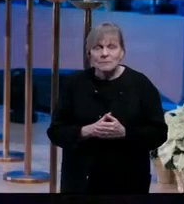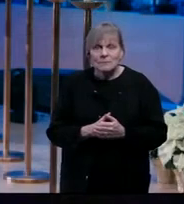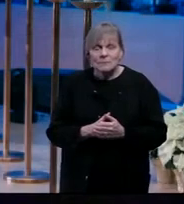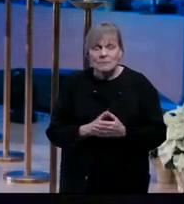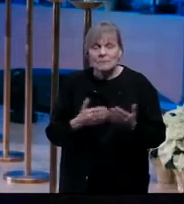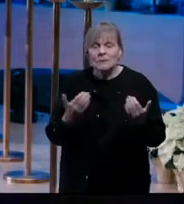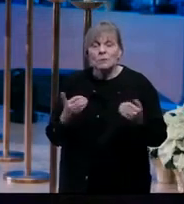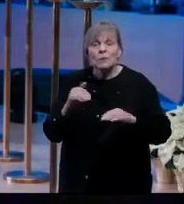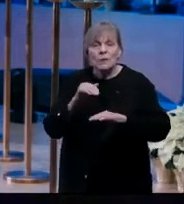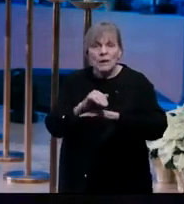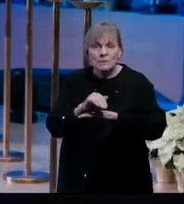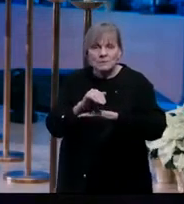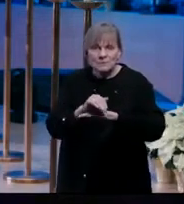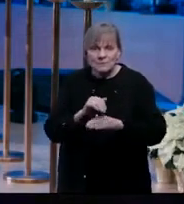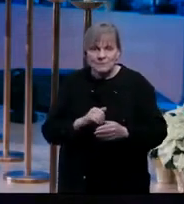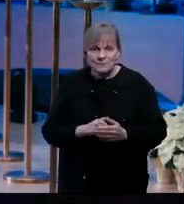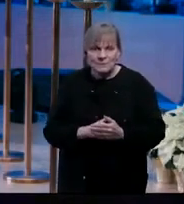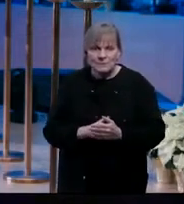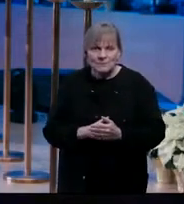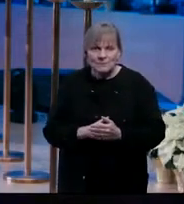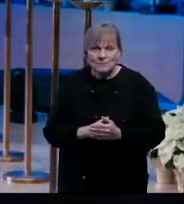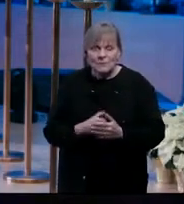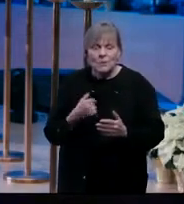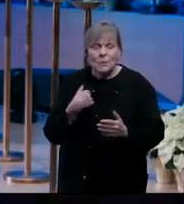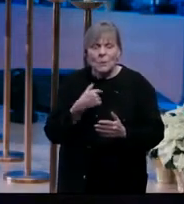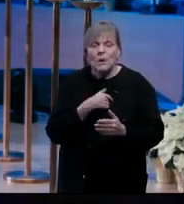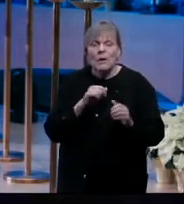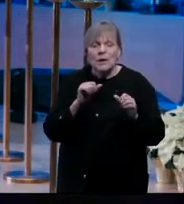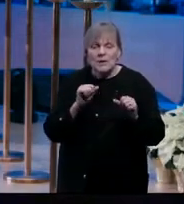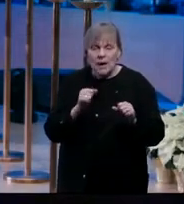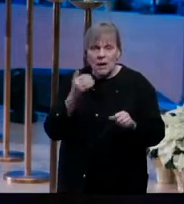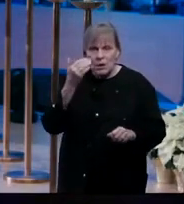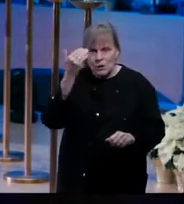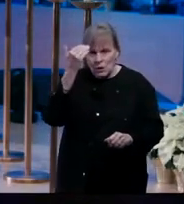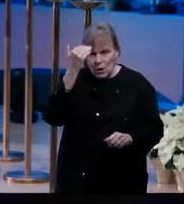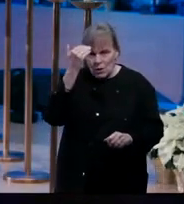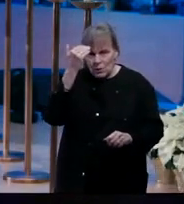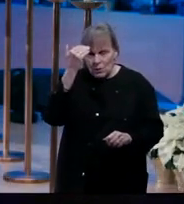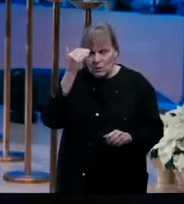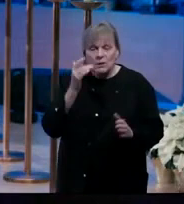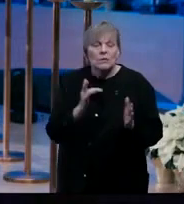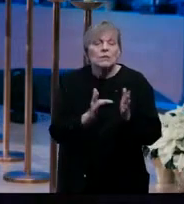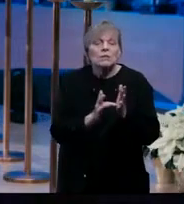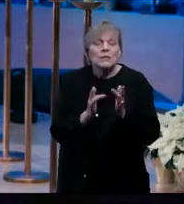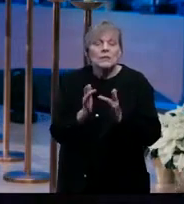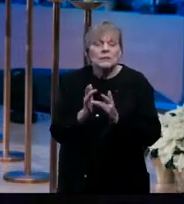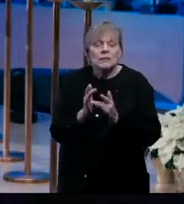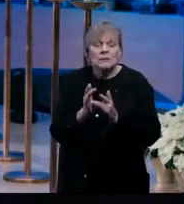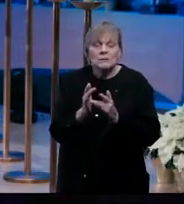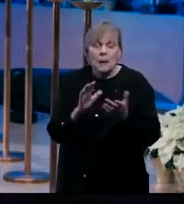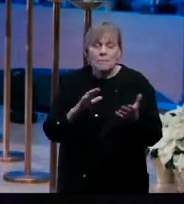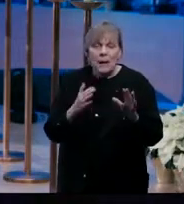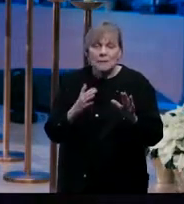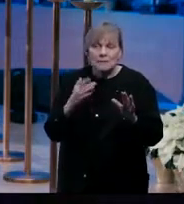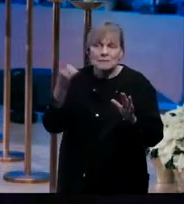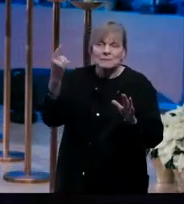And so tonight, we can be assured that Jesus steps into our